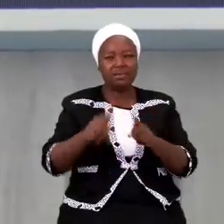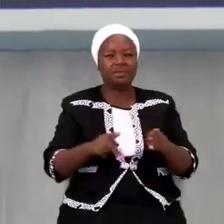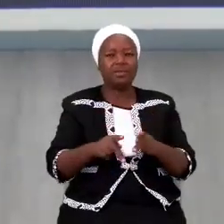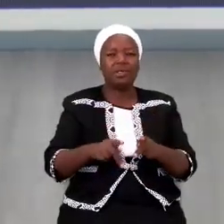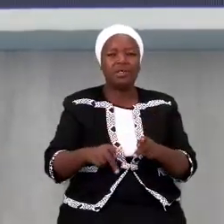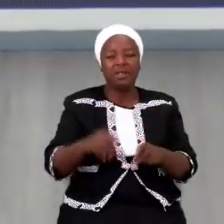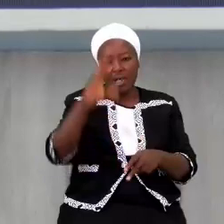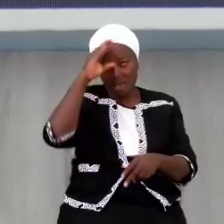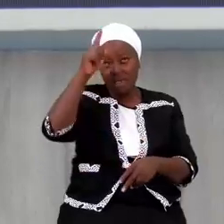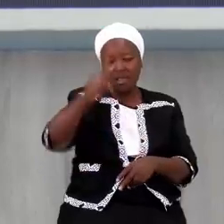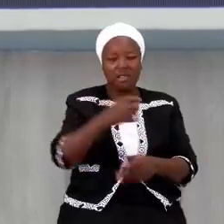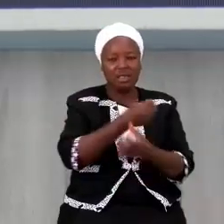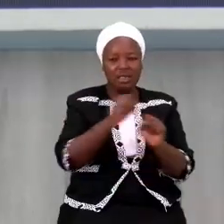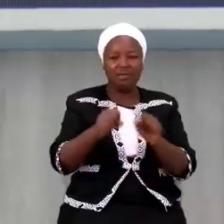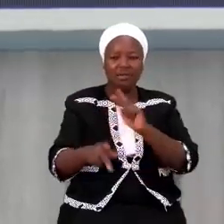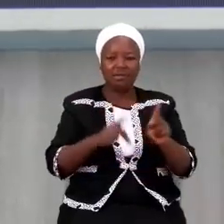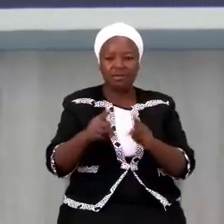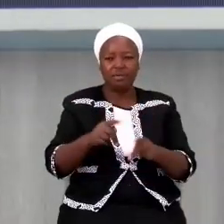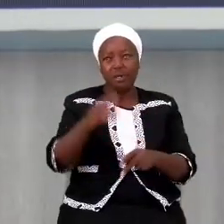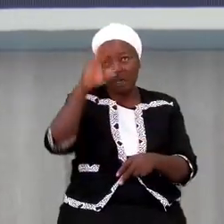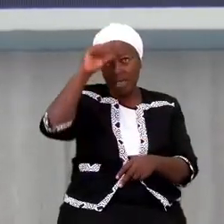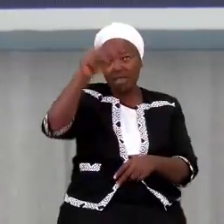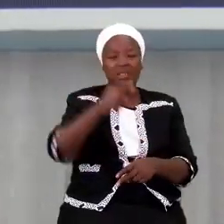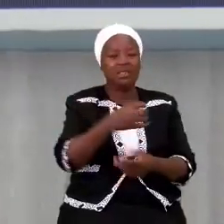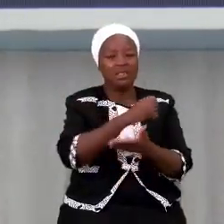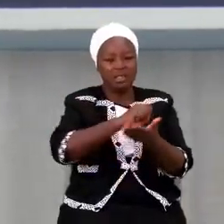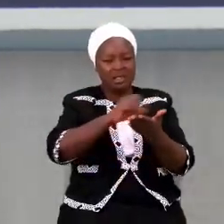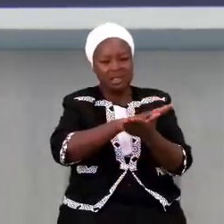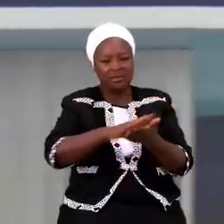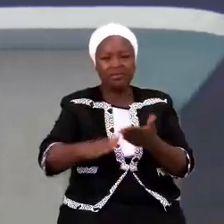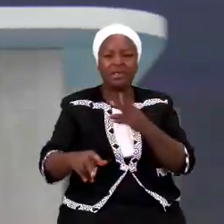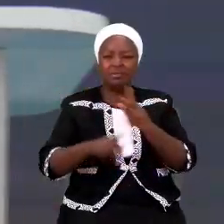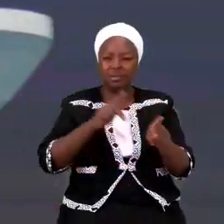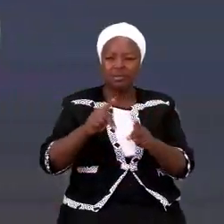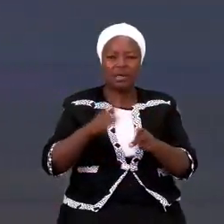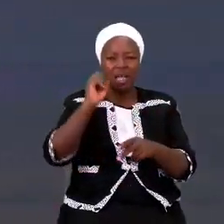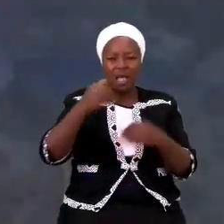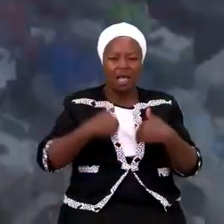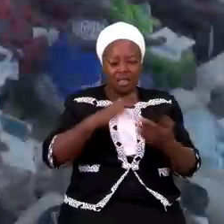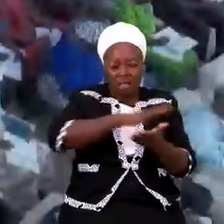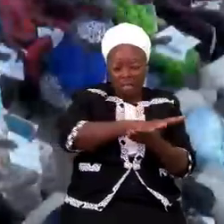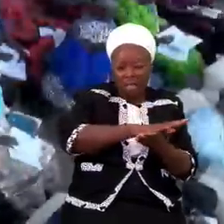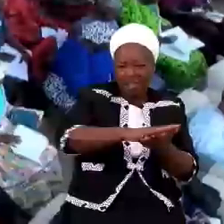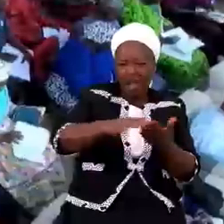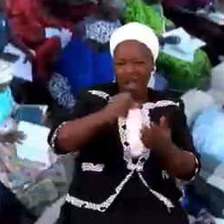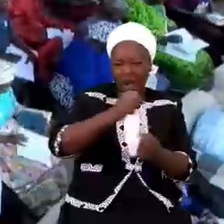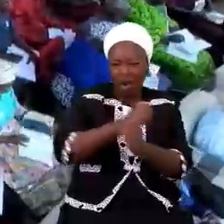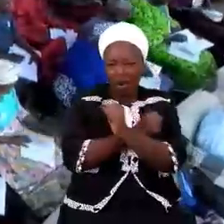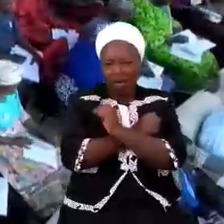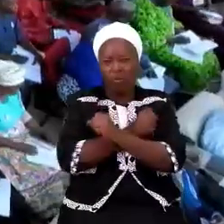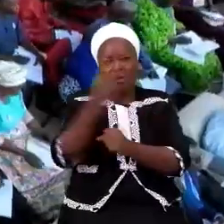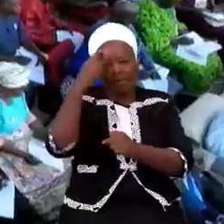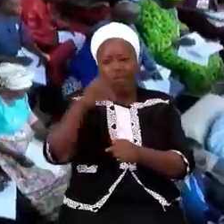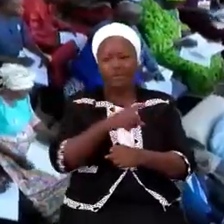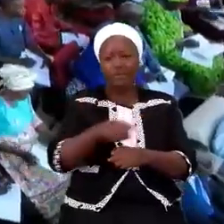refining love for them who are saved, who are purged, who are sanctified, who are